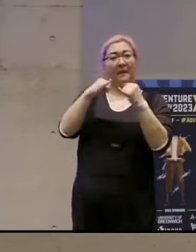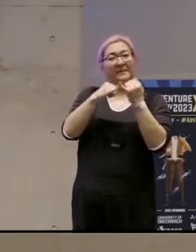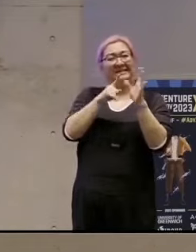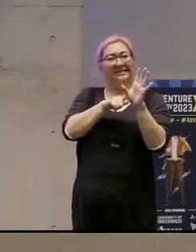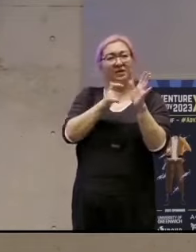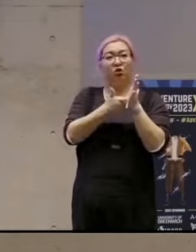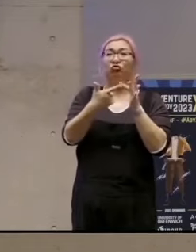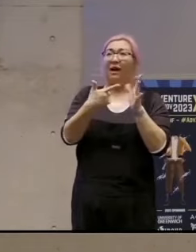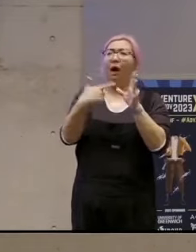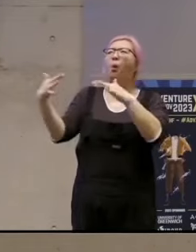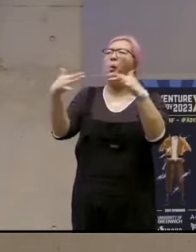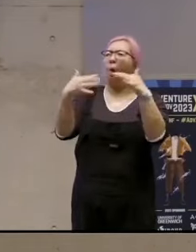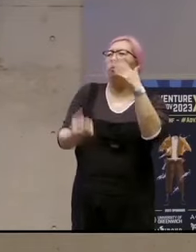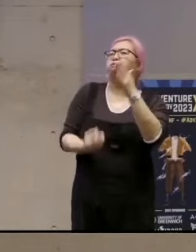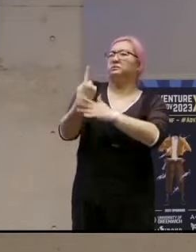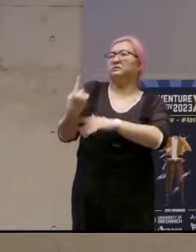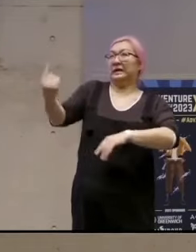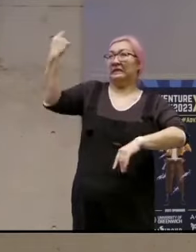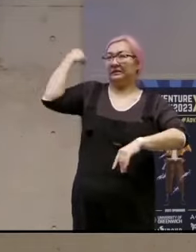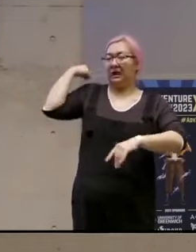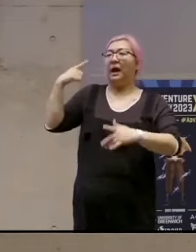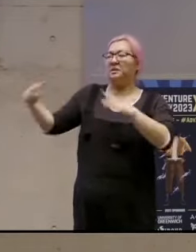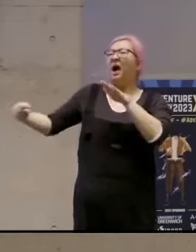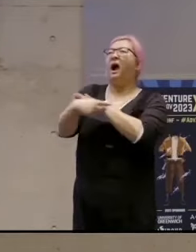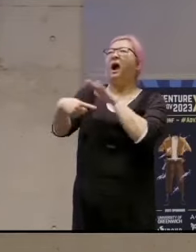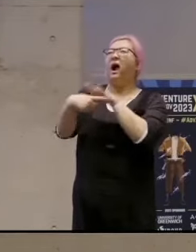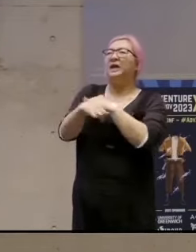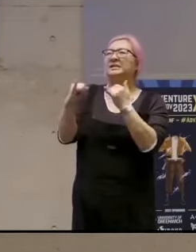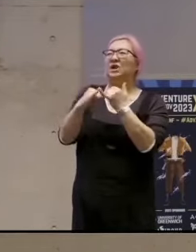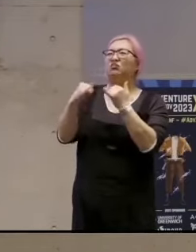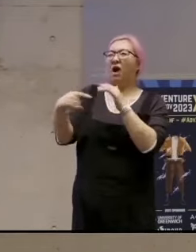or not a war, but probably that too. But